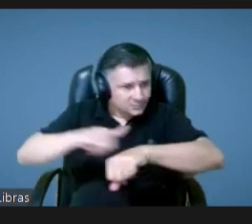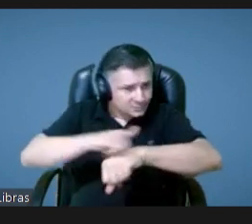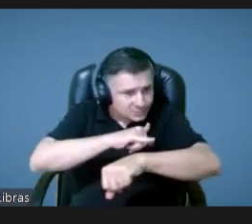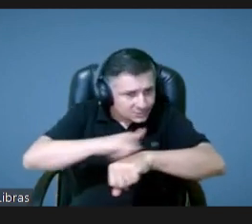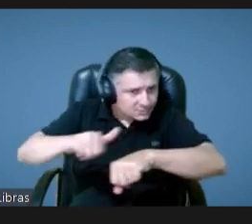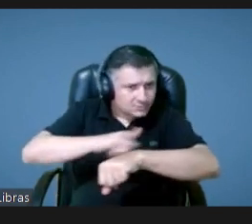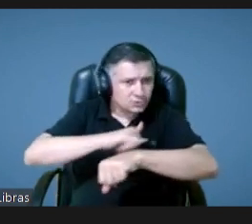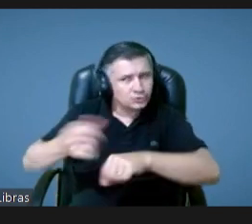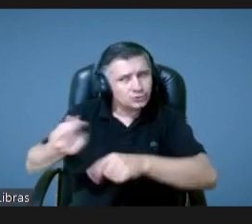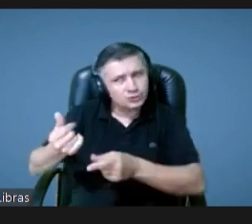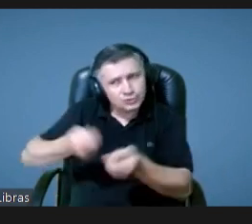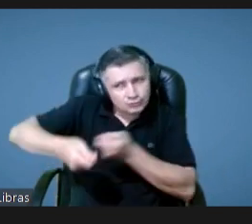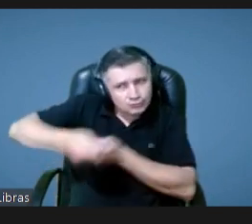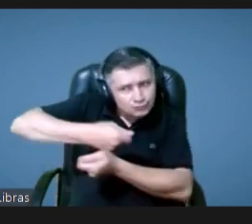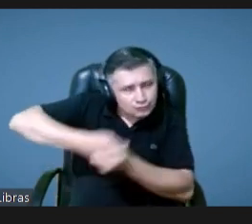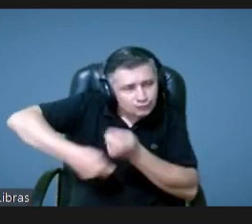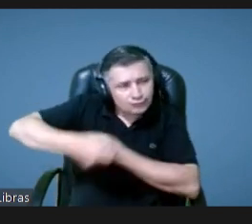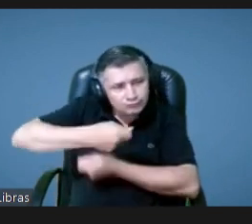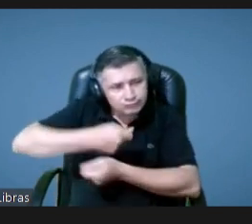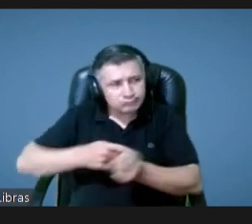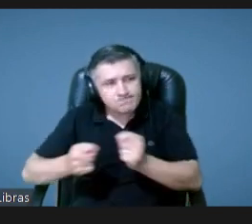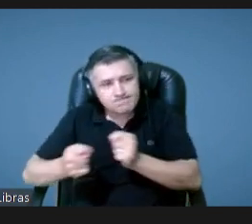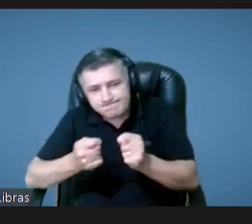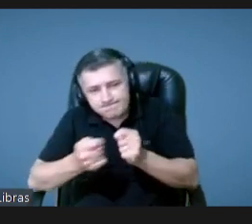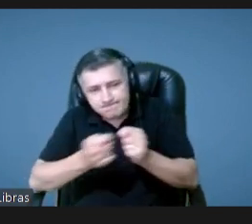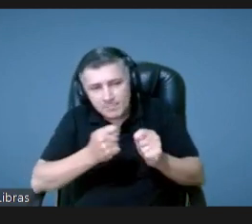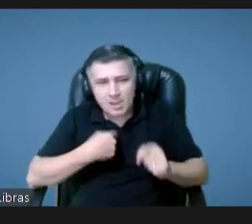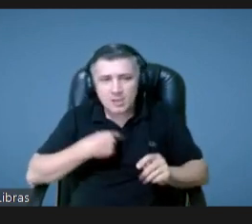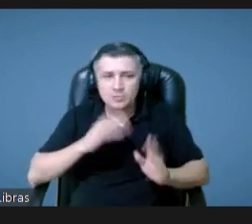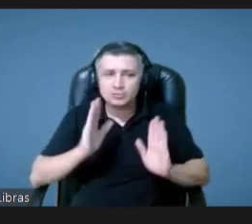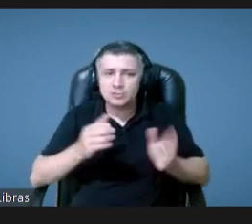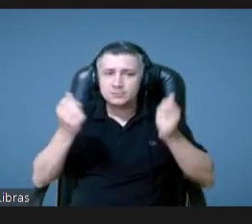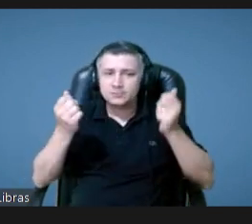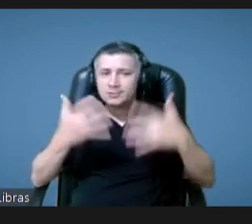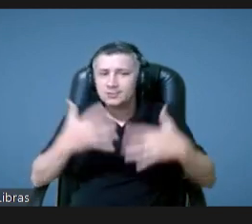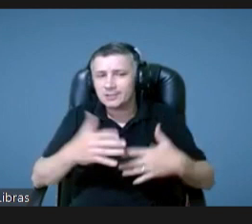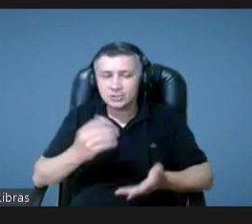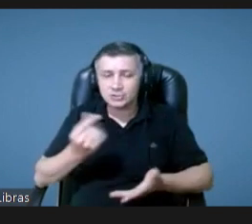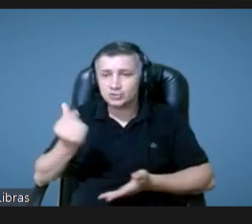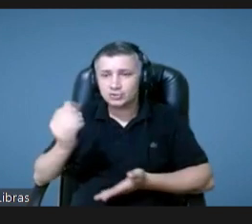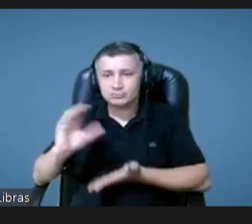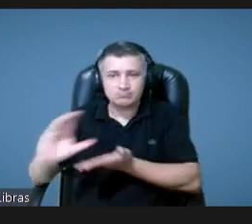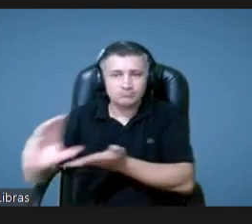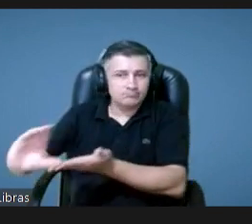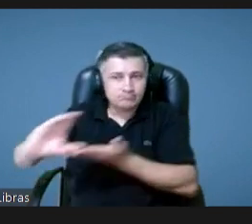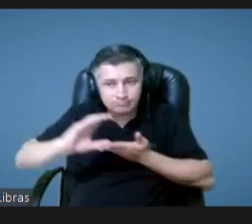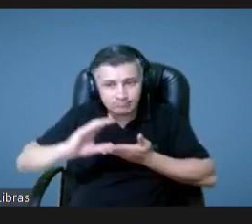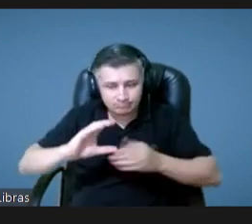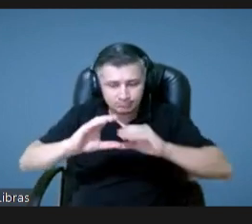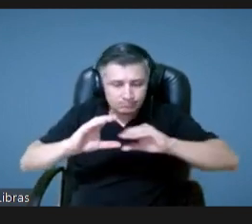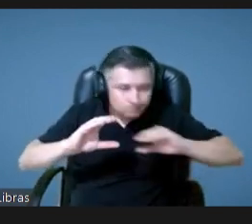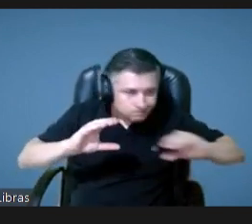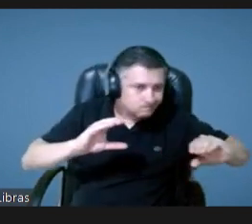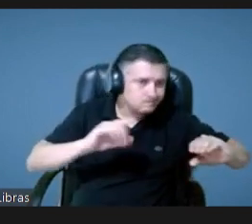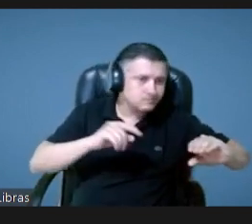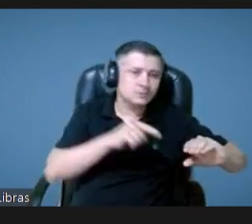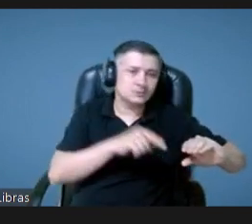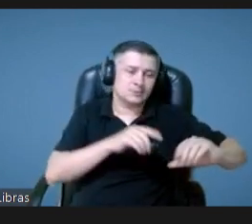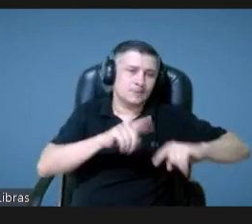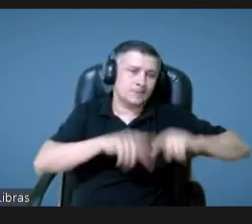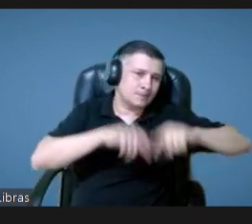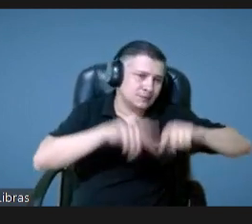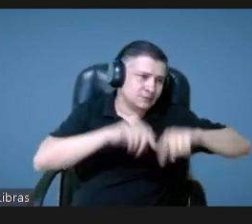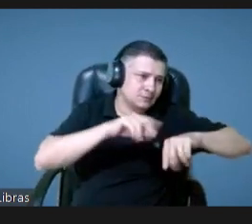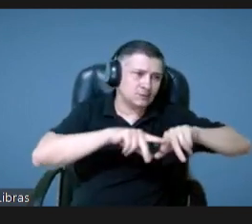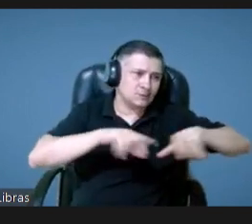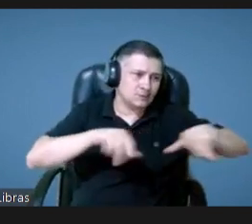divestments are part of our strategy to recycle capital. I even said that part of the revenue that we